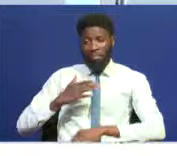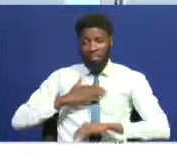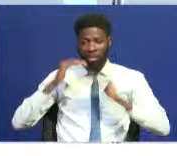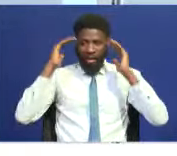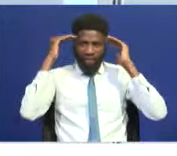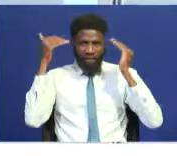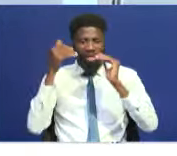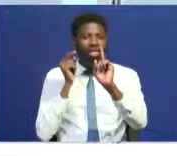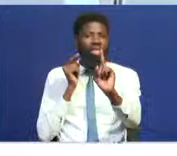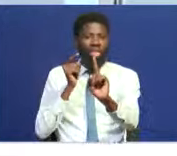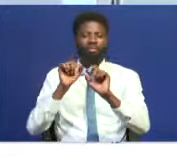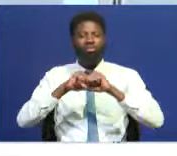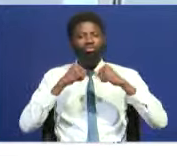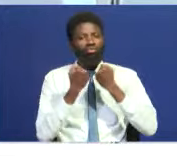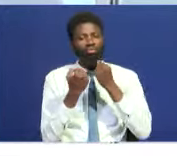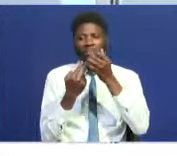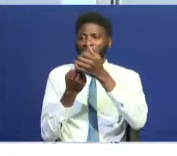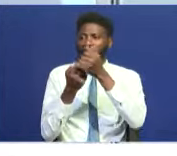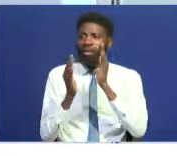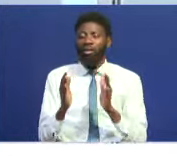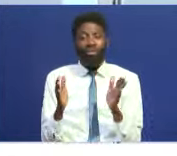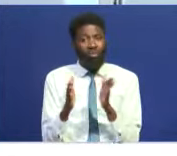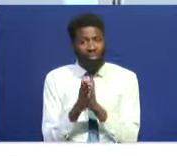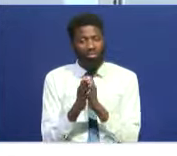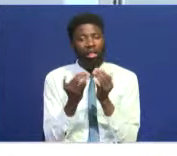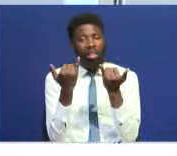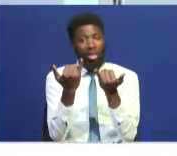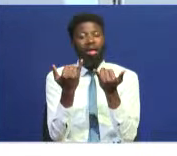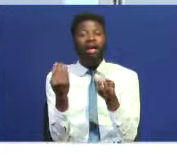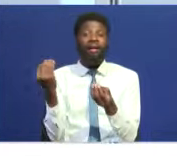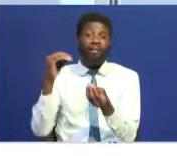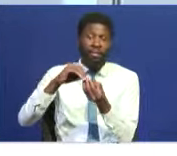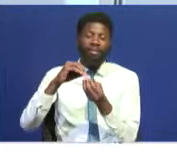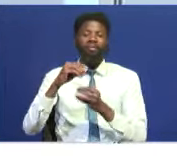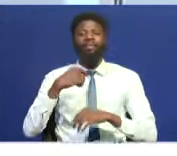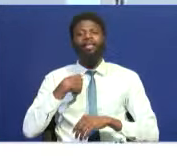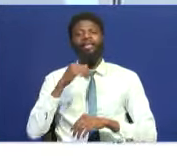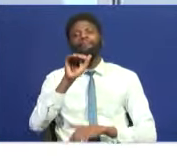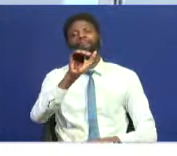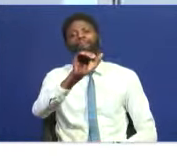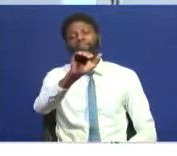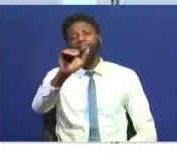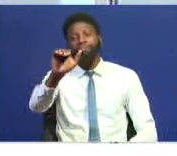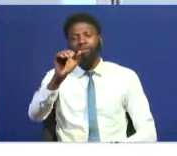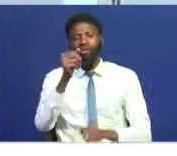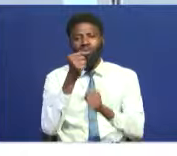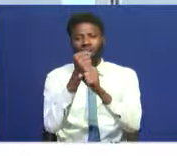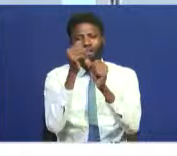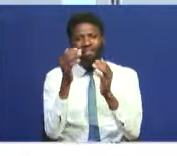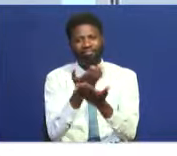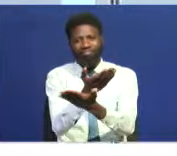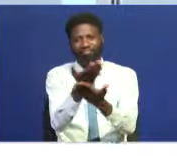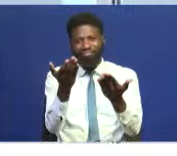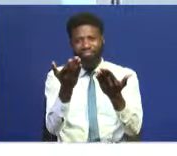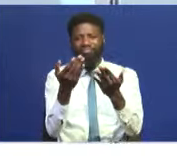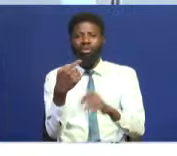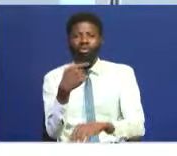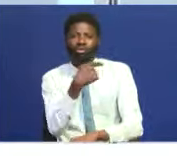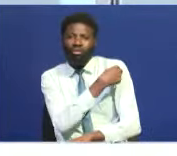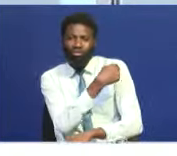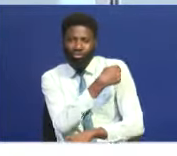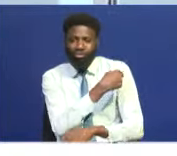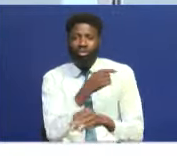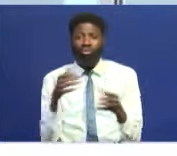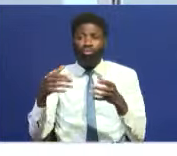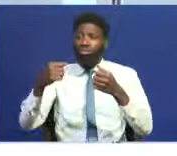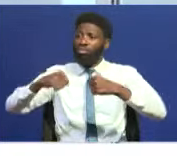engaging social partners, and I once more call upon the healthcare workers and employers to